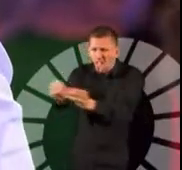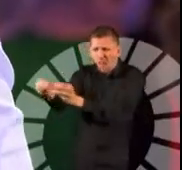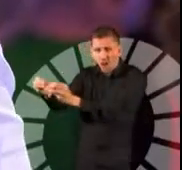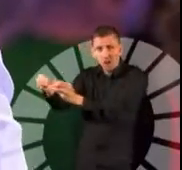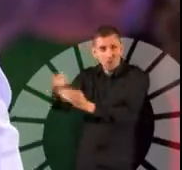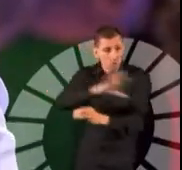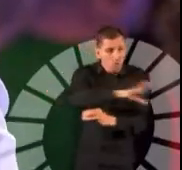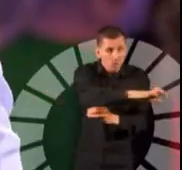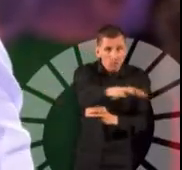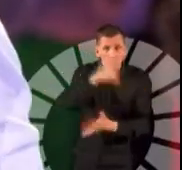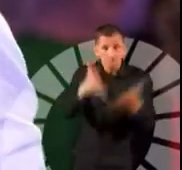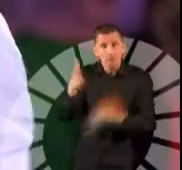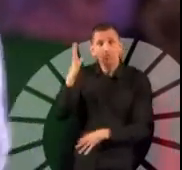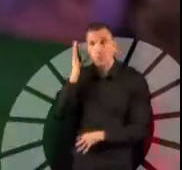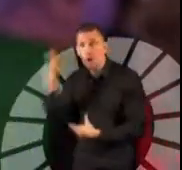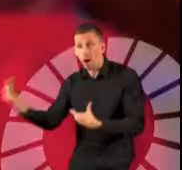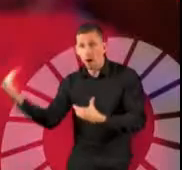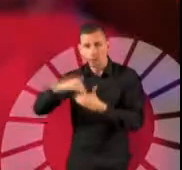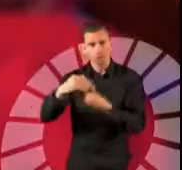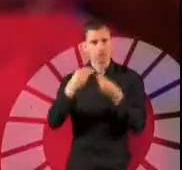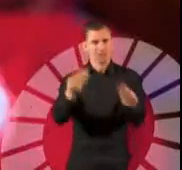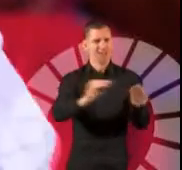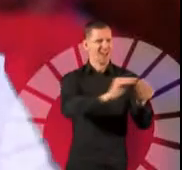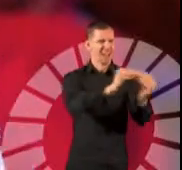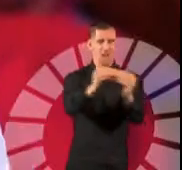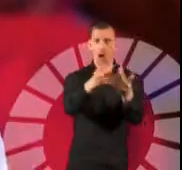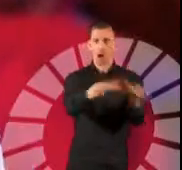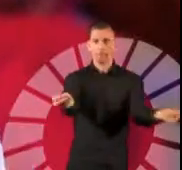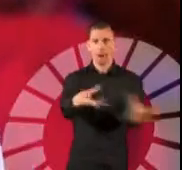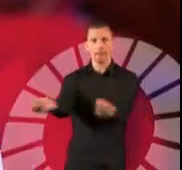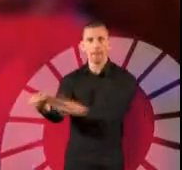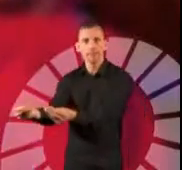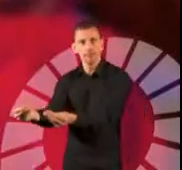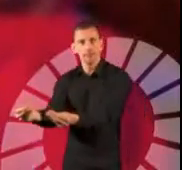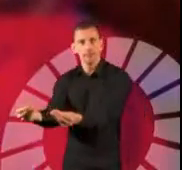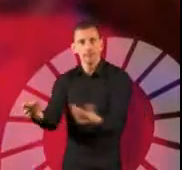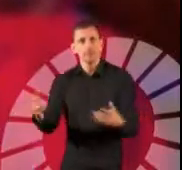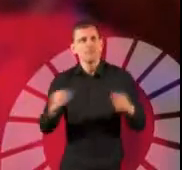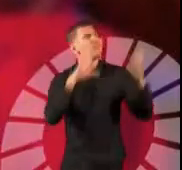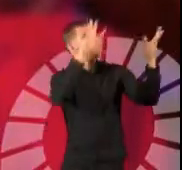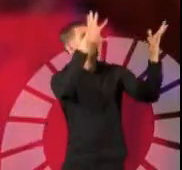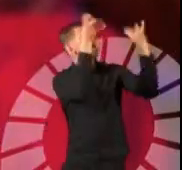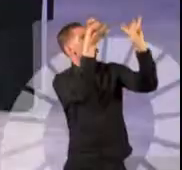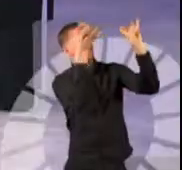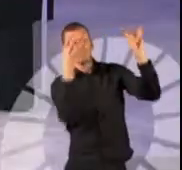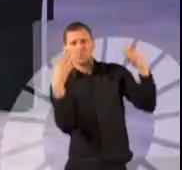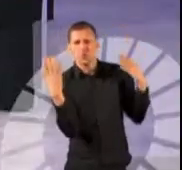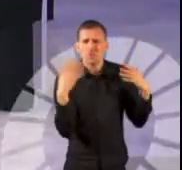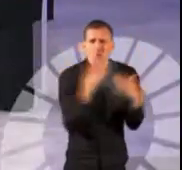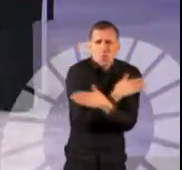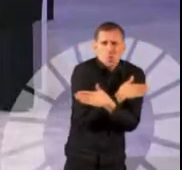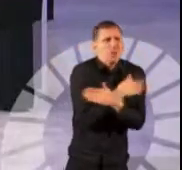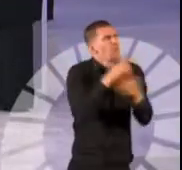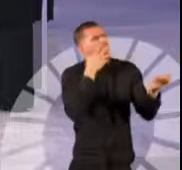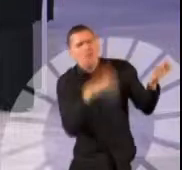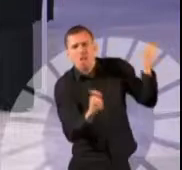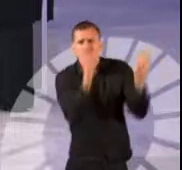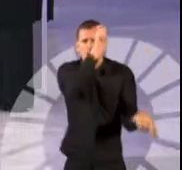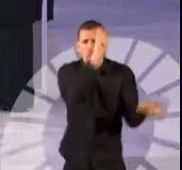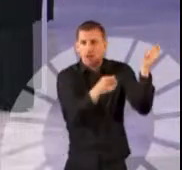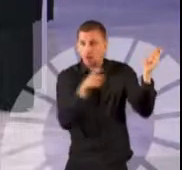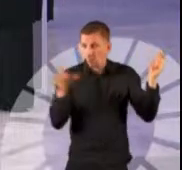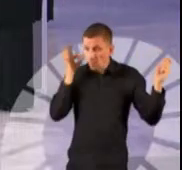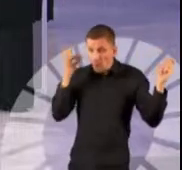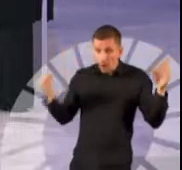it, climate change. The question in front of us today, 26 years after the Beijing conference,